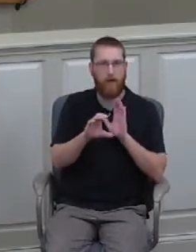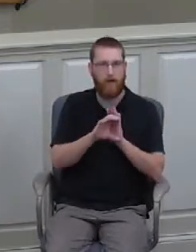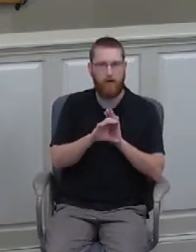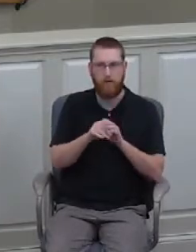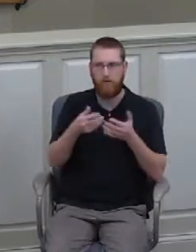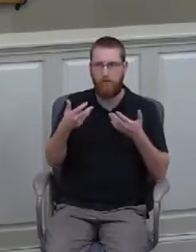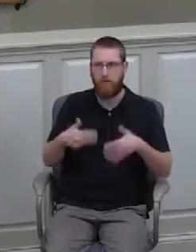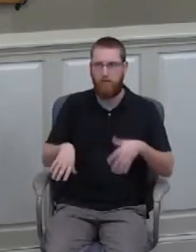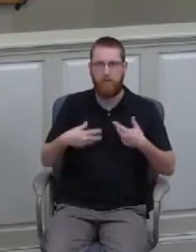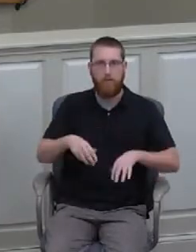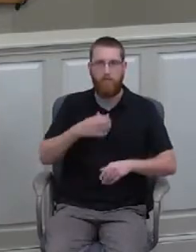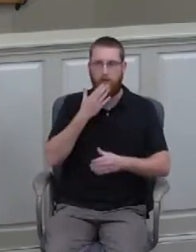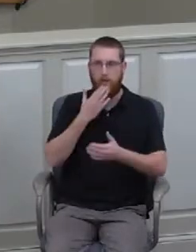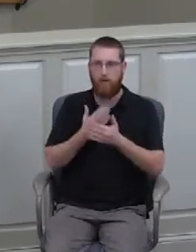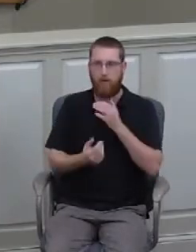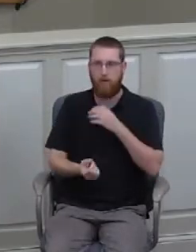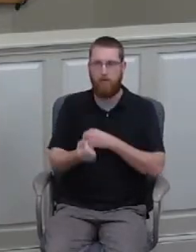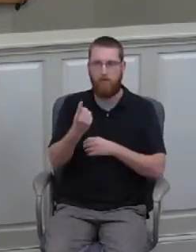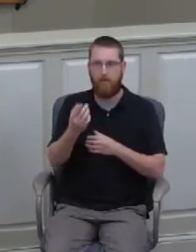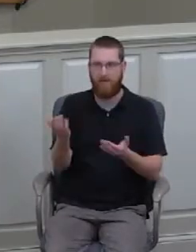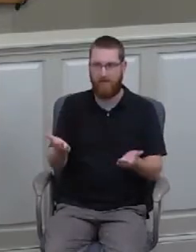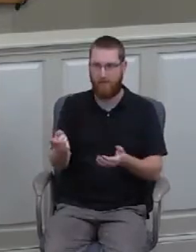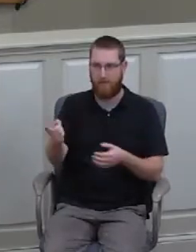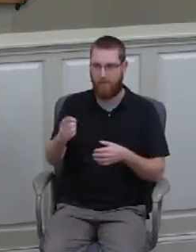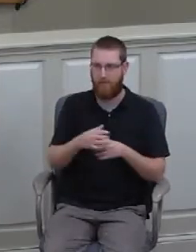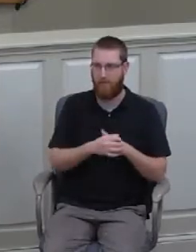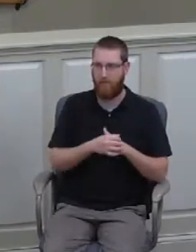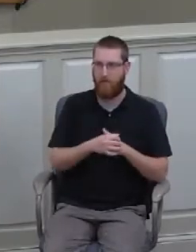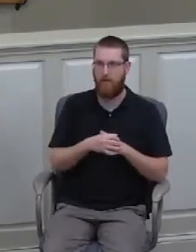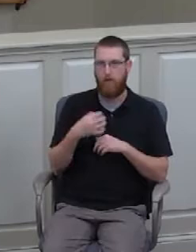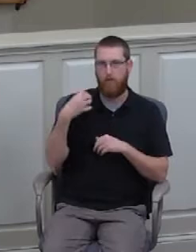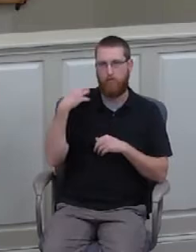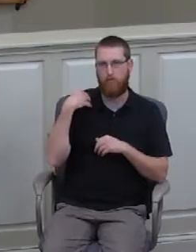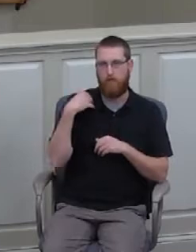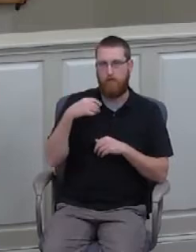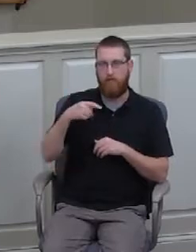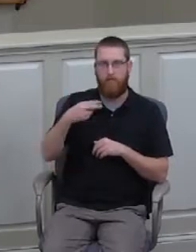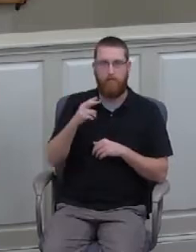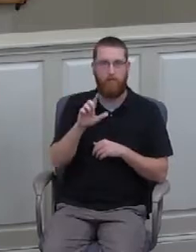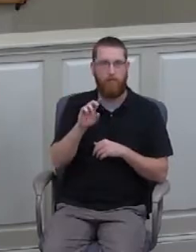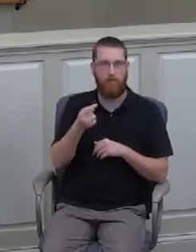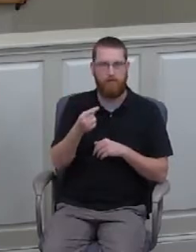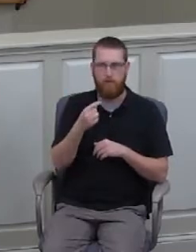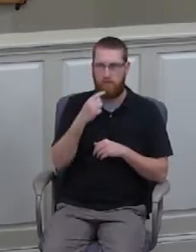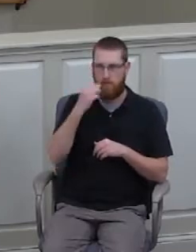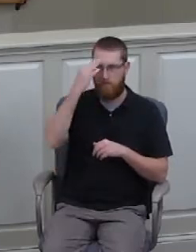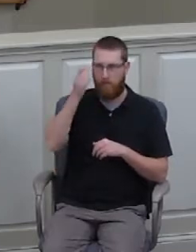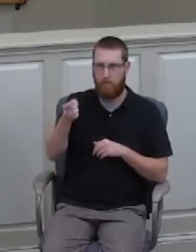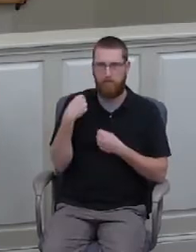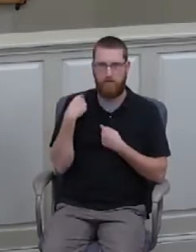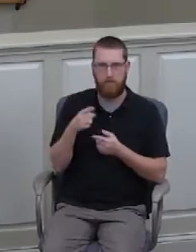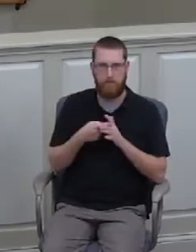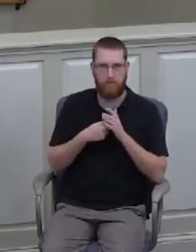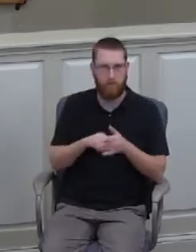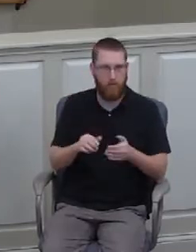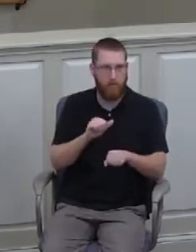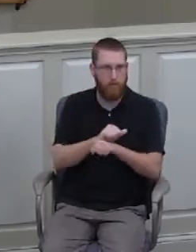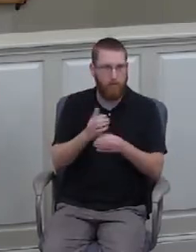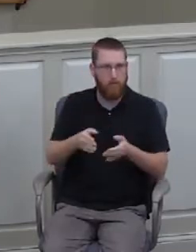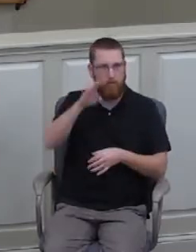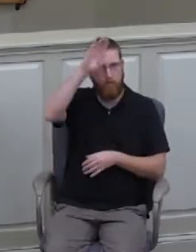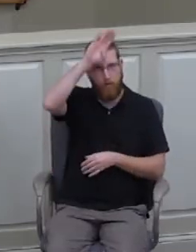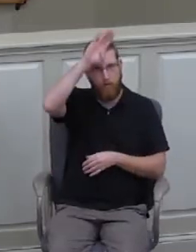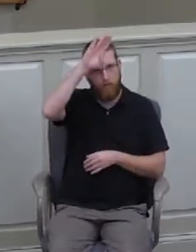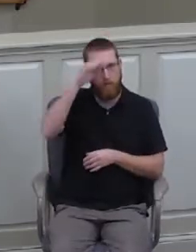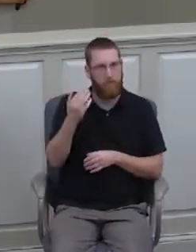is. I'll let you say whatever you wish All to right. say. Well, Sammy, I know you've known you since you started here. I think it was back